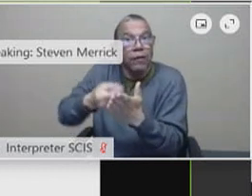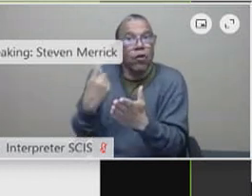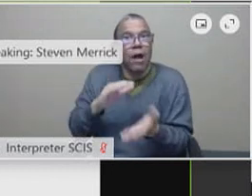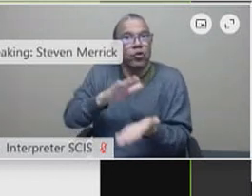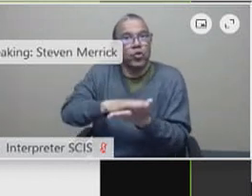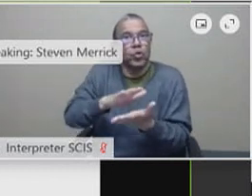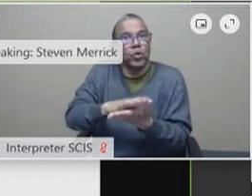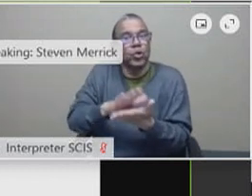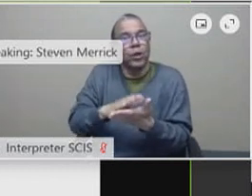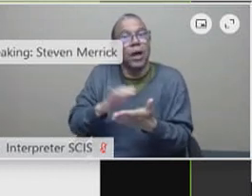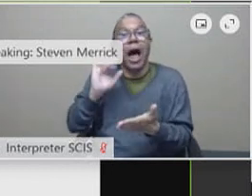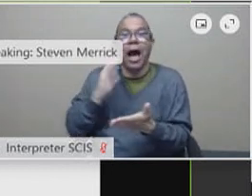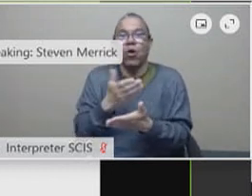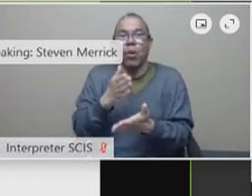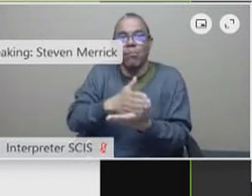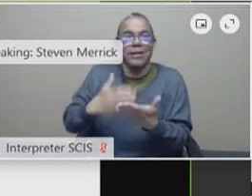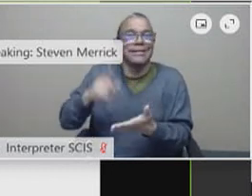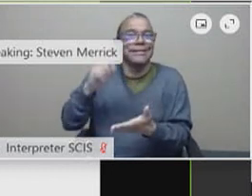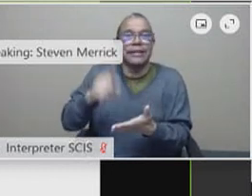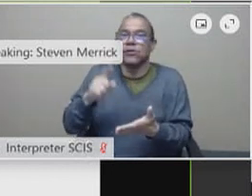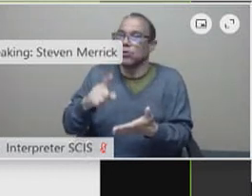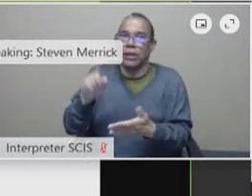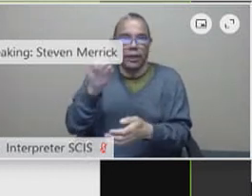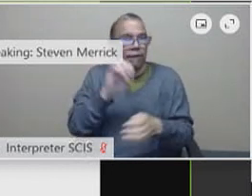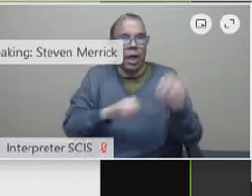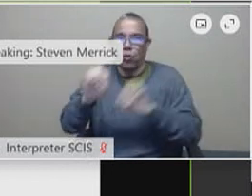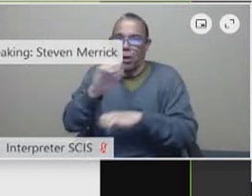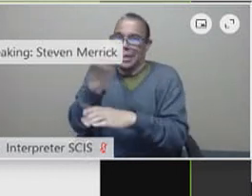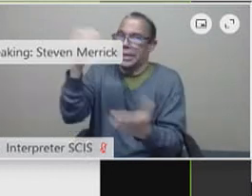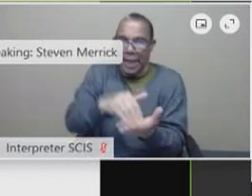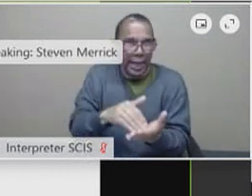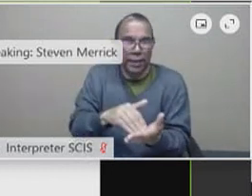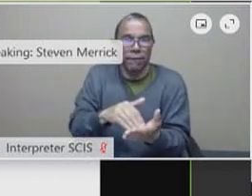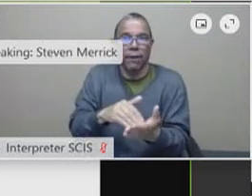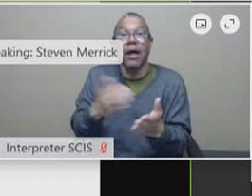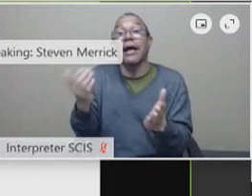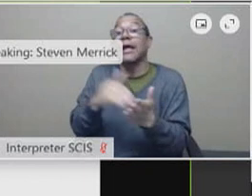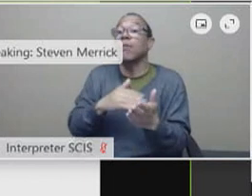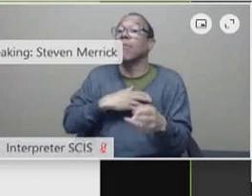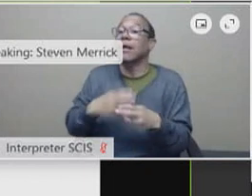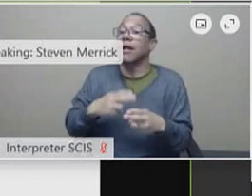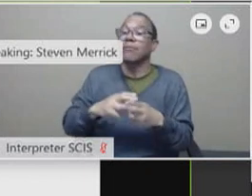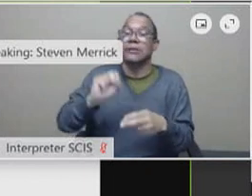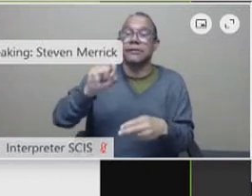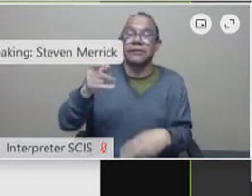do so. Once again, my name is Stephen Merrick, and thank you so much for taking the time to listen to me.